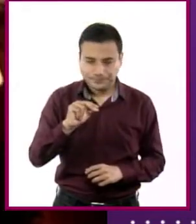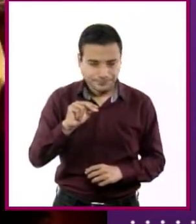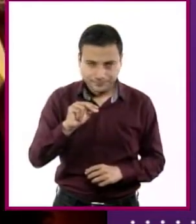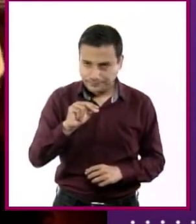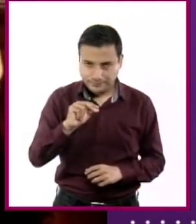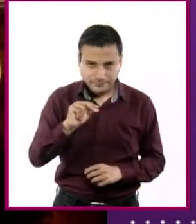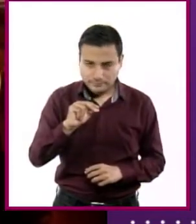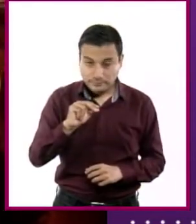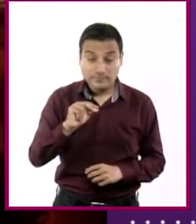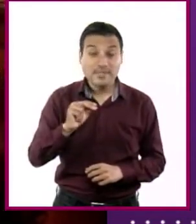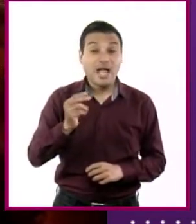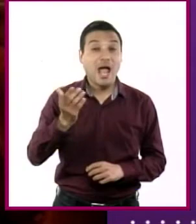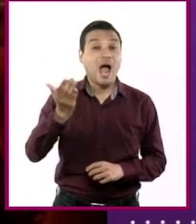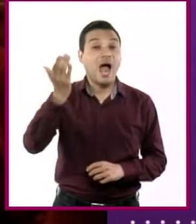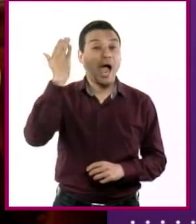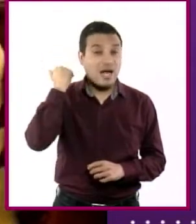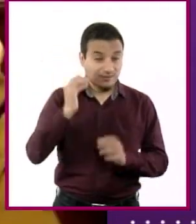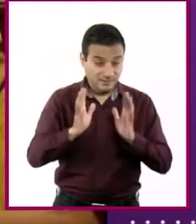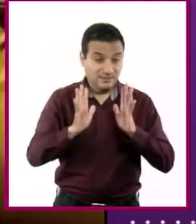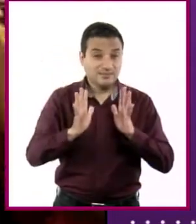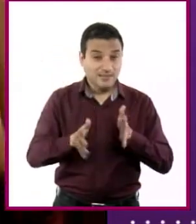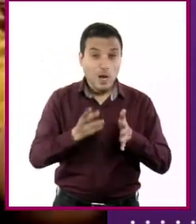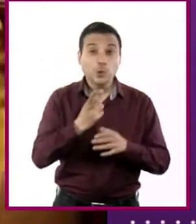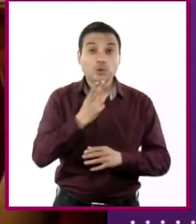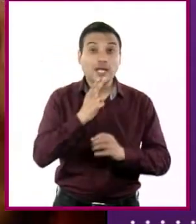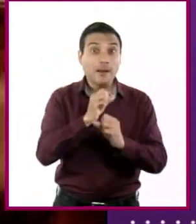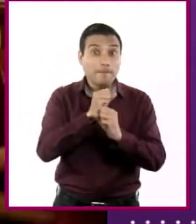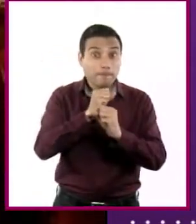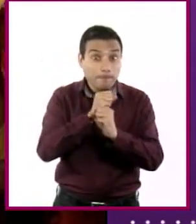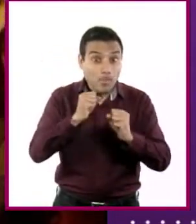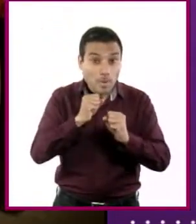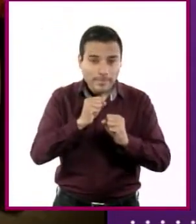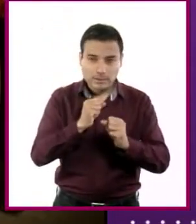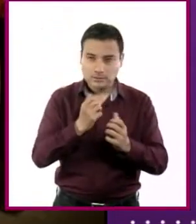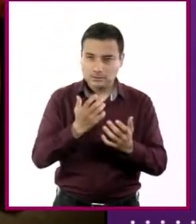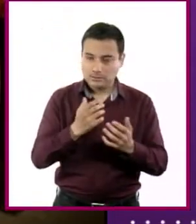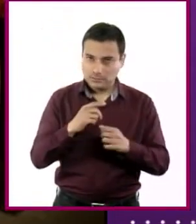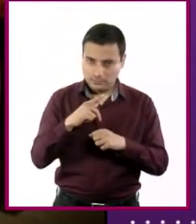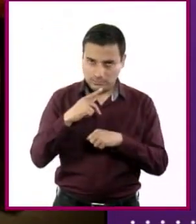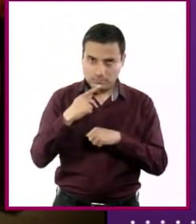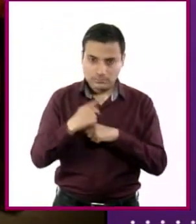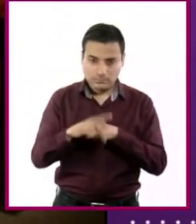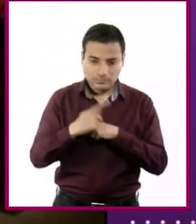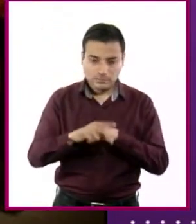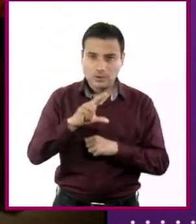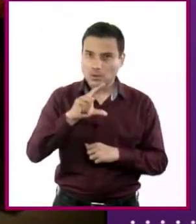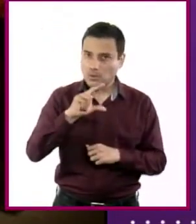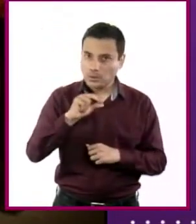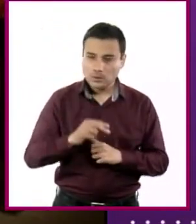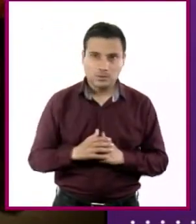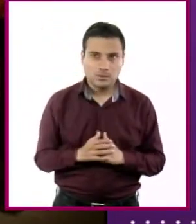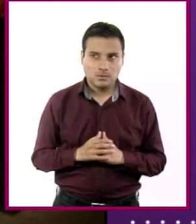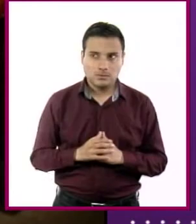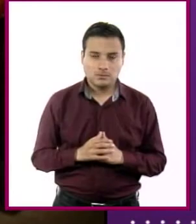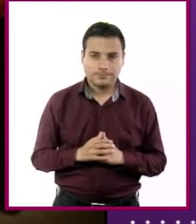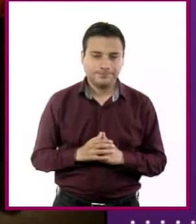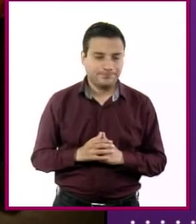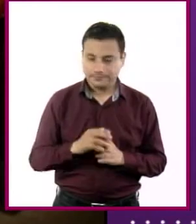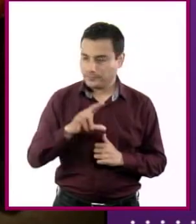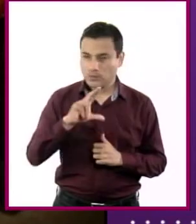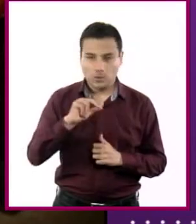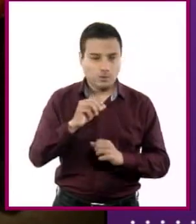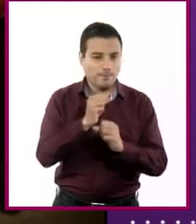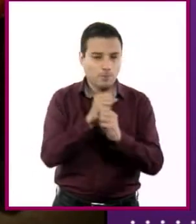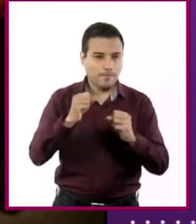The last time we used the bomb, we exploded and had to go to the hospital. Oh. No